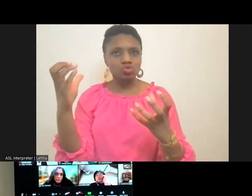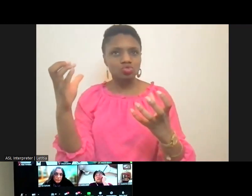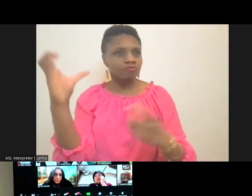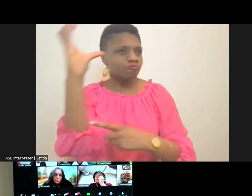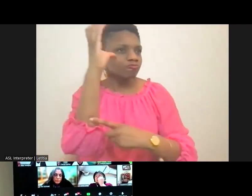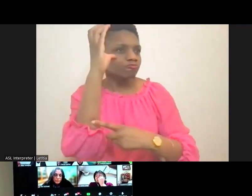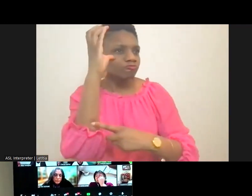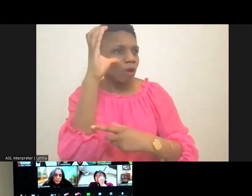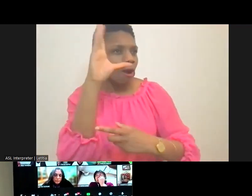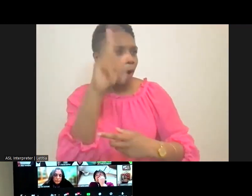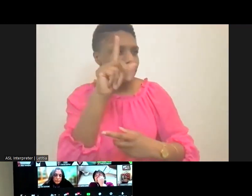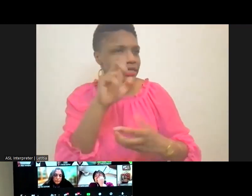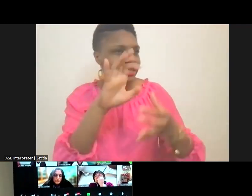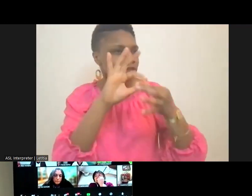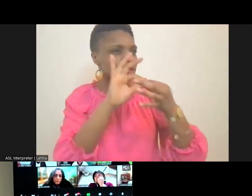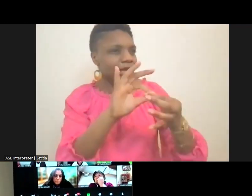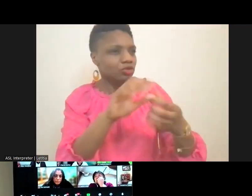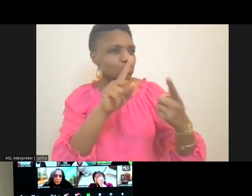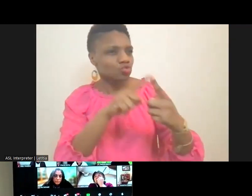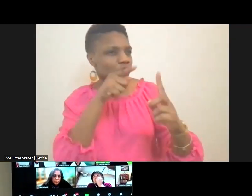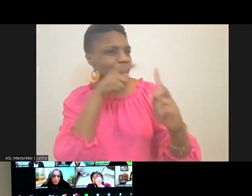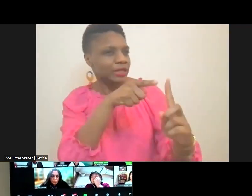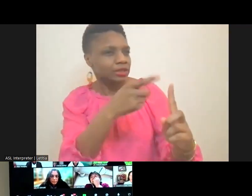around updates or EJ strategy,